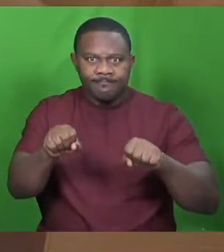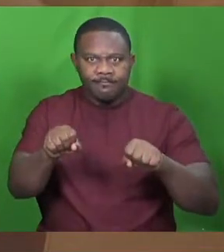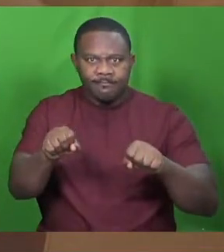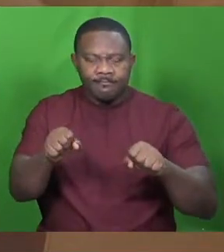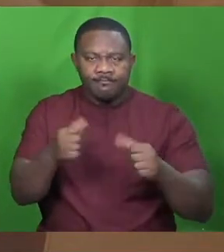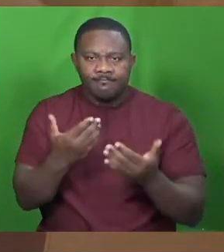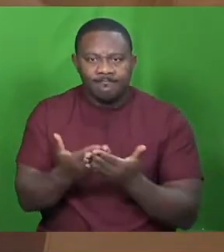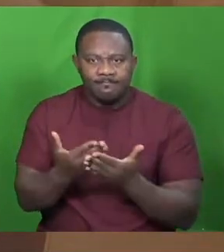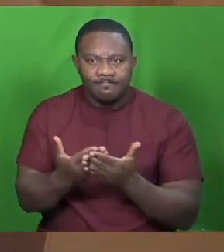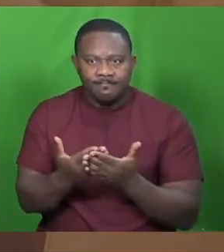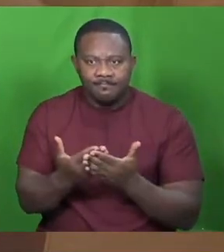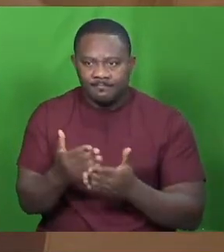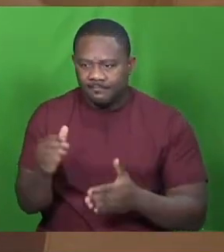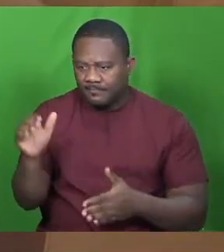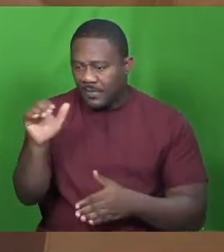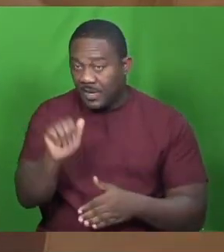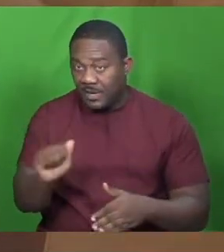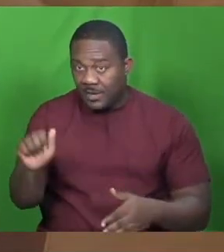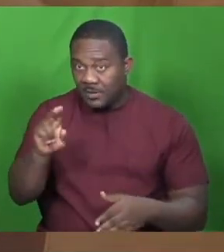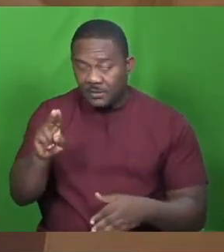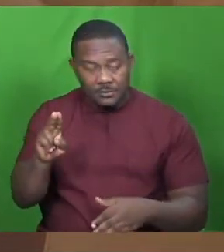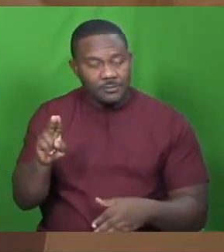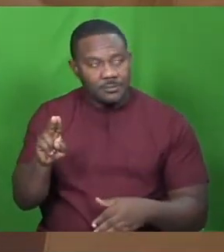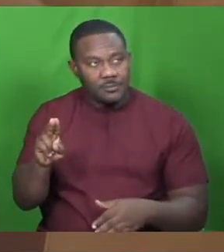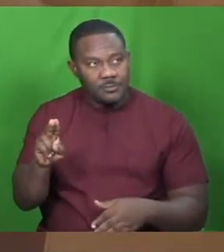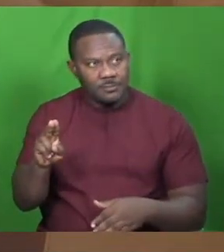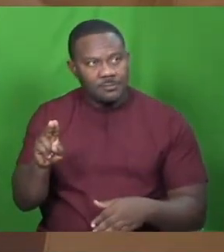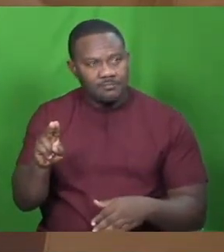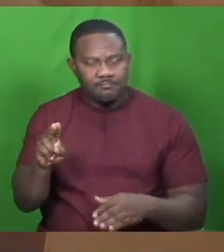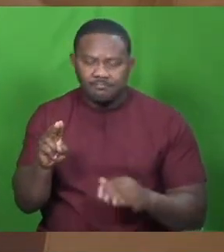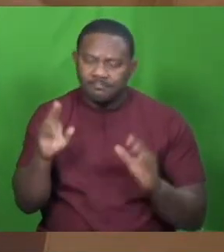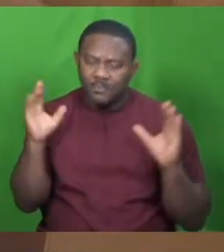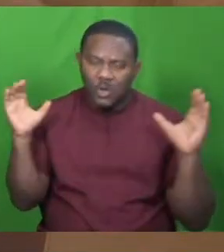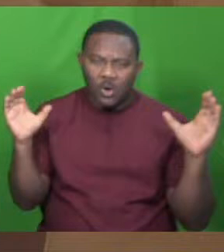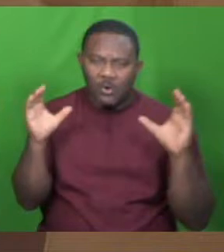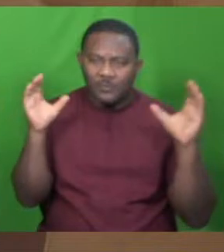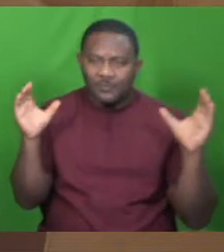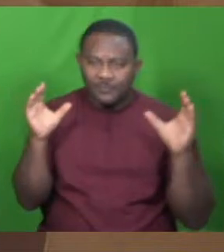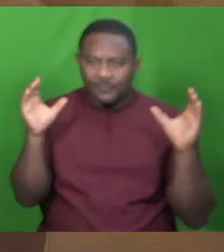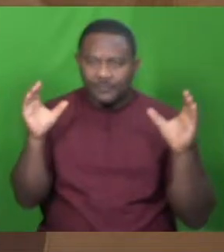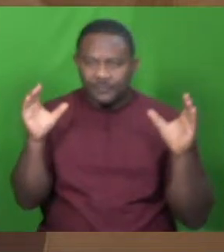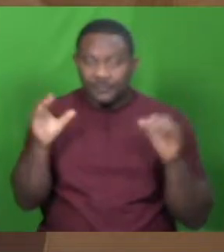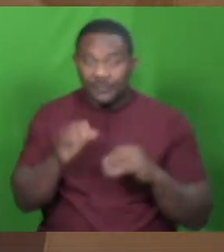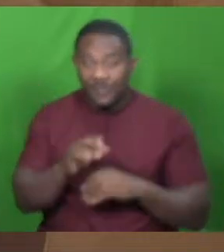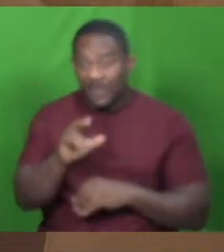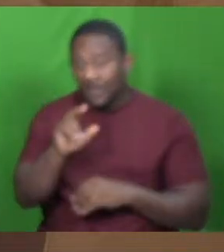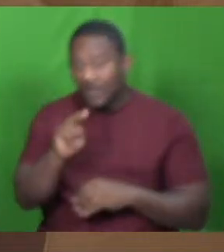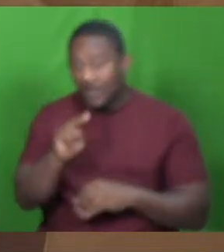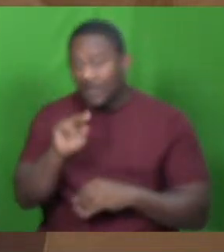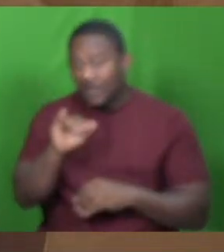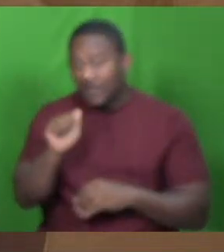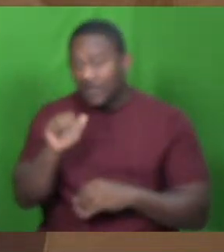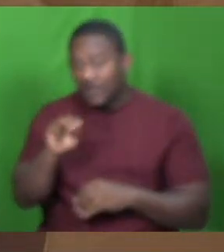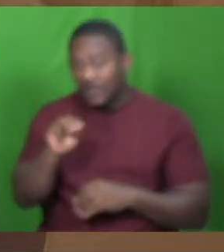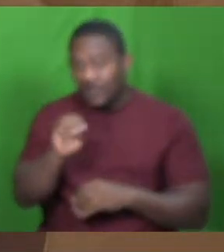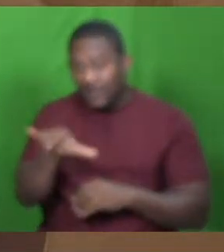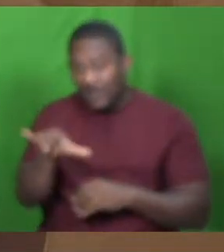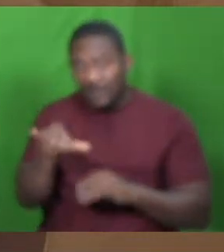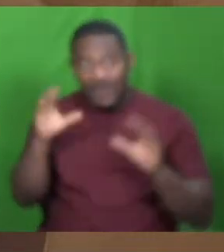on the African Union Convention on Cross-Border Cooperation, and that is the Niamey Convention. Mr. Speaker, in so